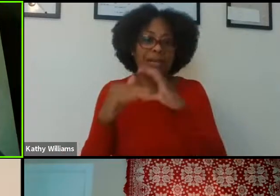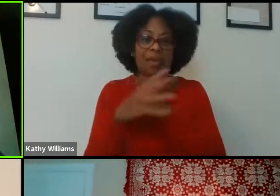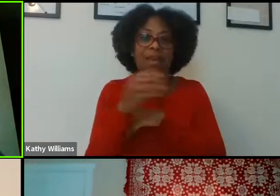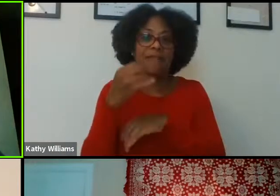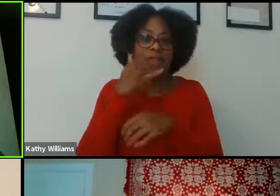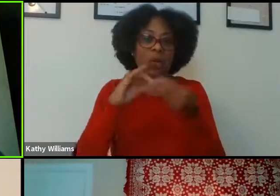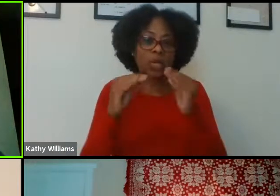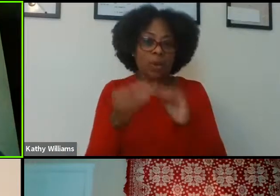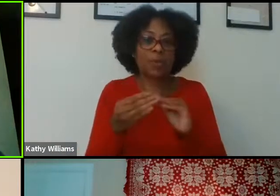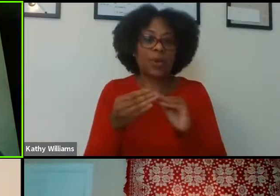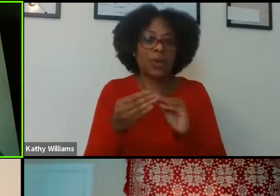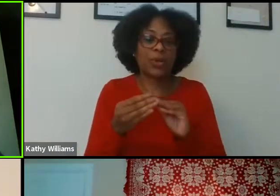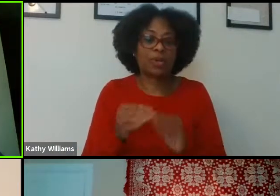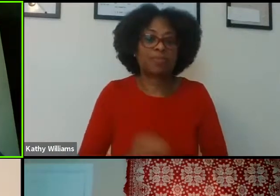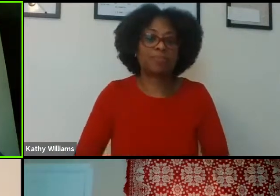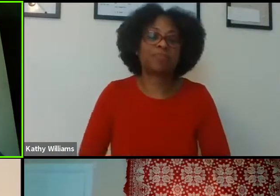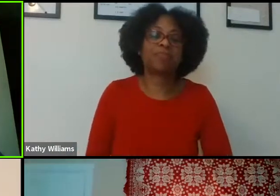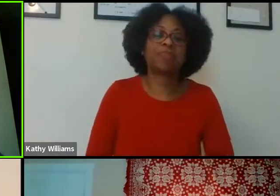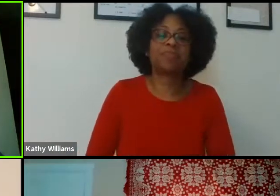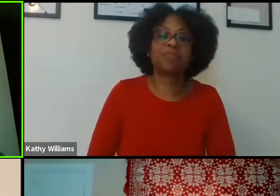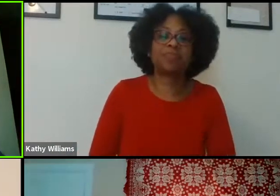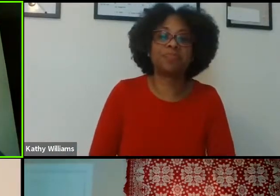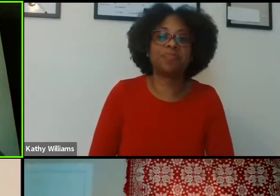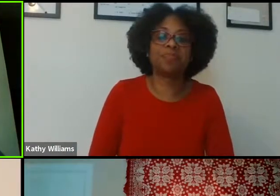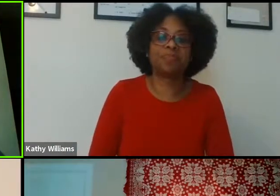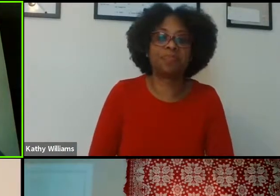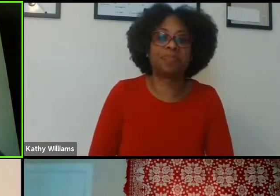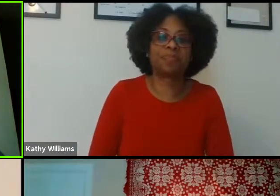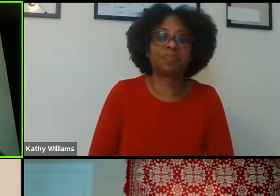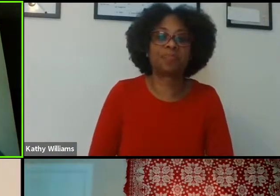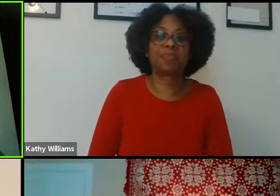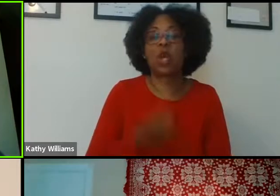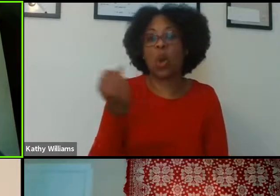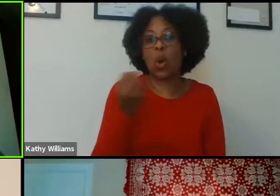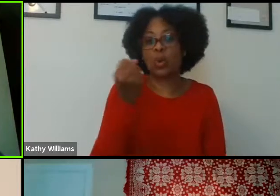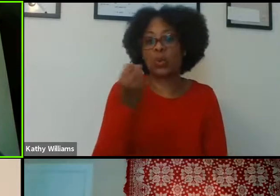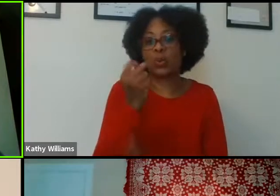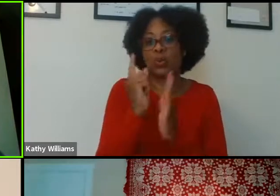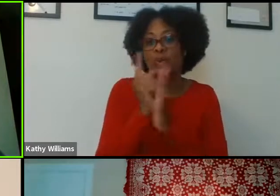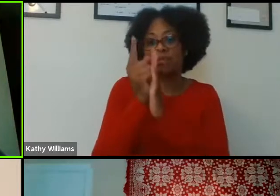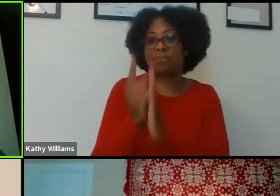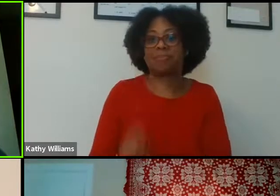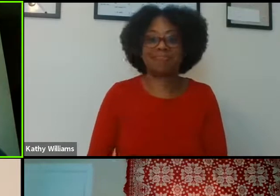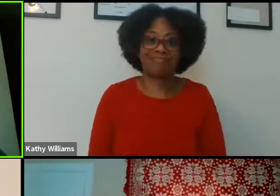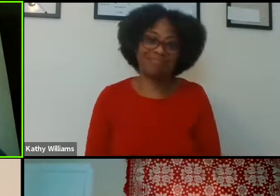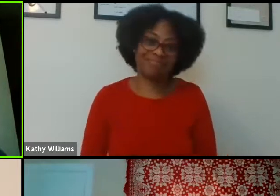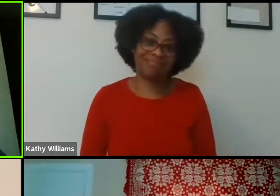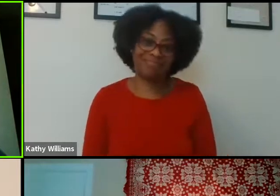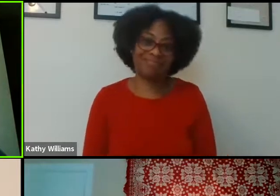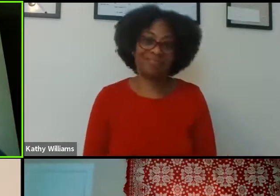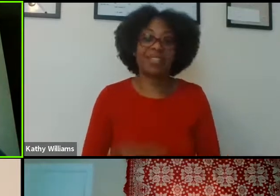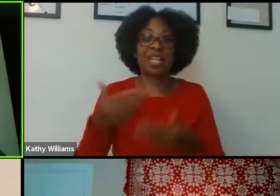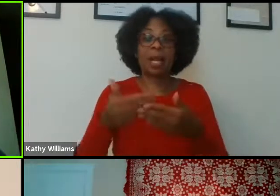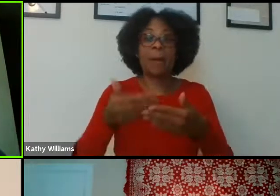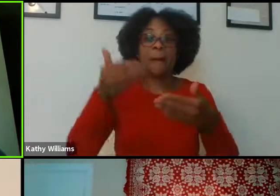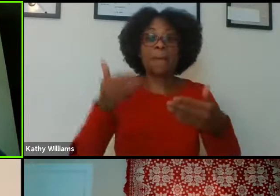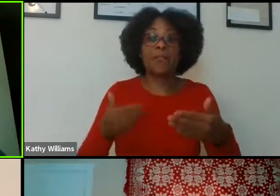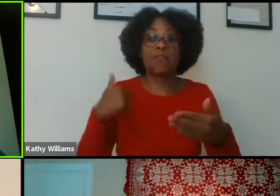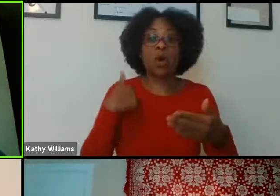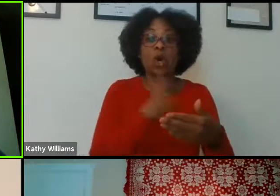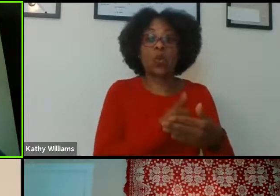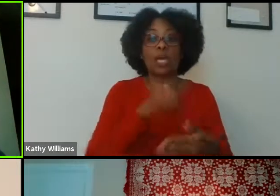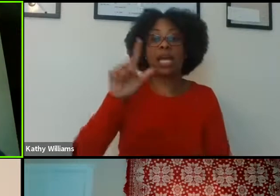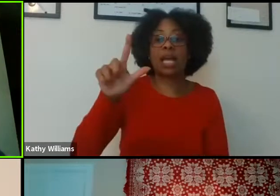I'm sorry, I can put that in the chat box for you. Give me a quick minute before we log